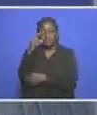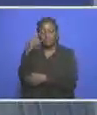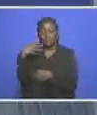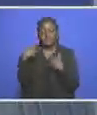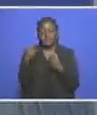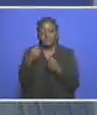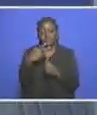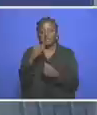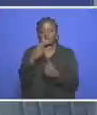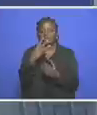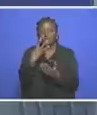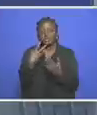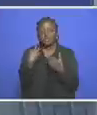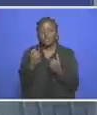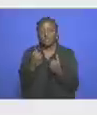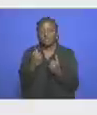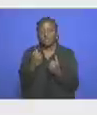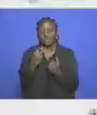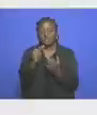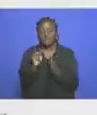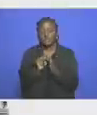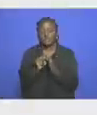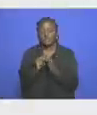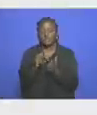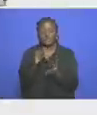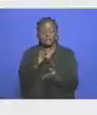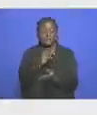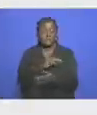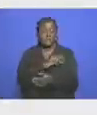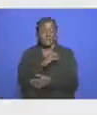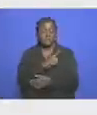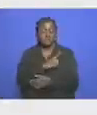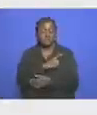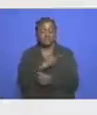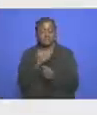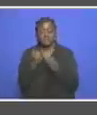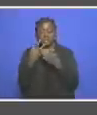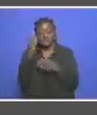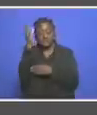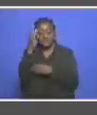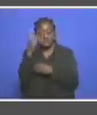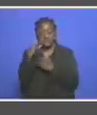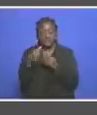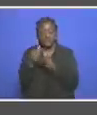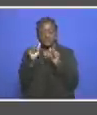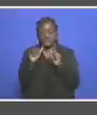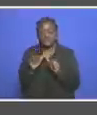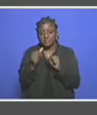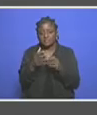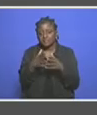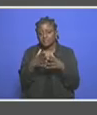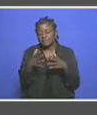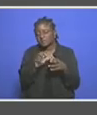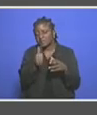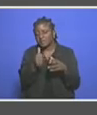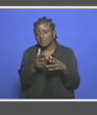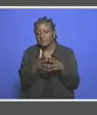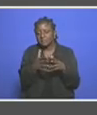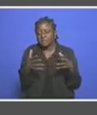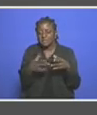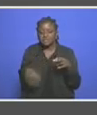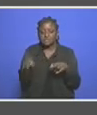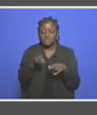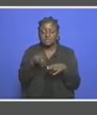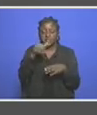Honorable Dr. Michael Darble, has expressed concern about the possibility of another major surge in COVID-19 cases. Mr. Darble, speaking to